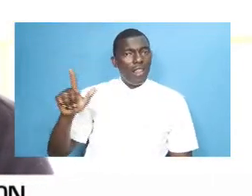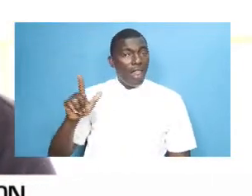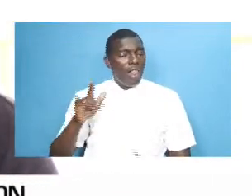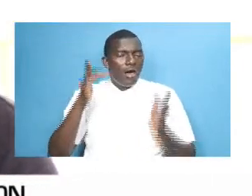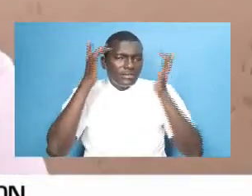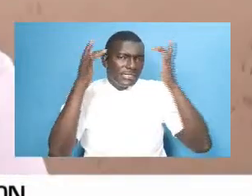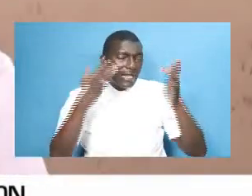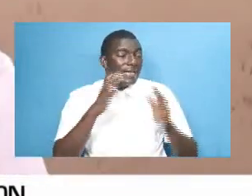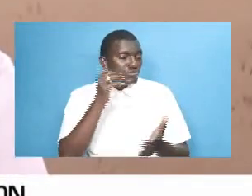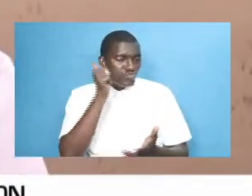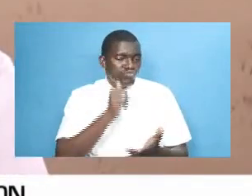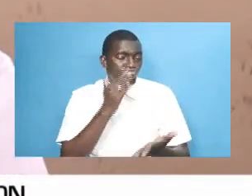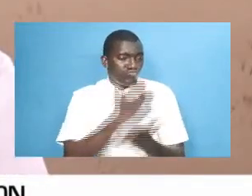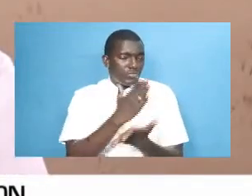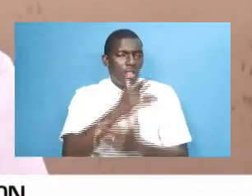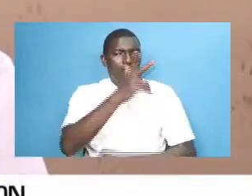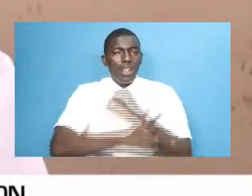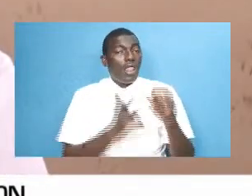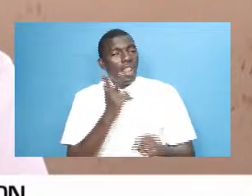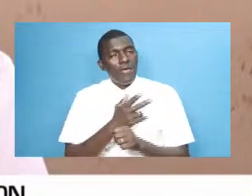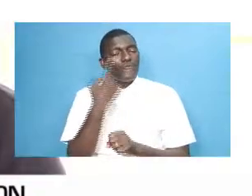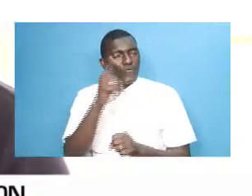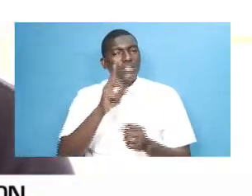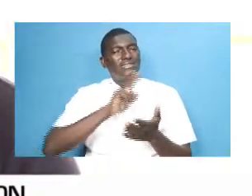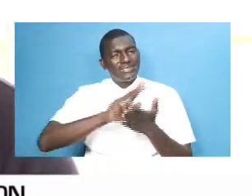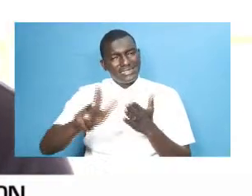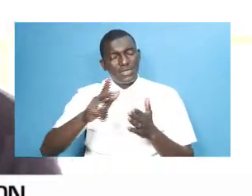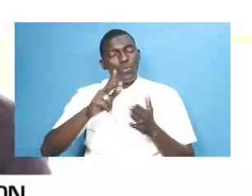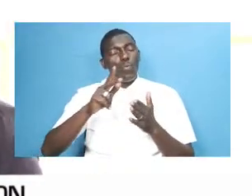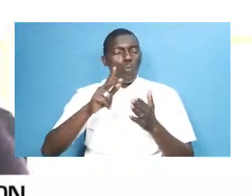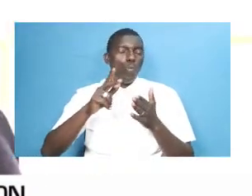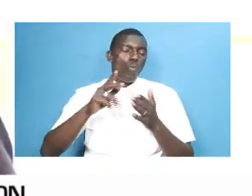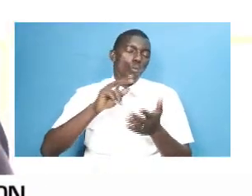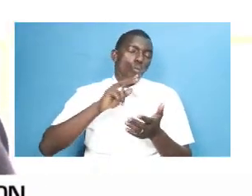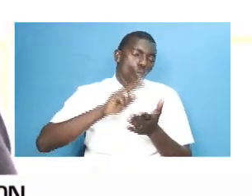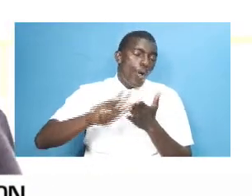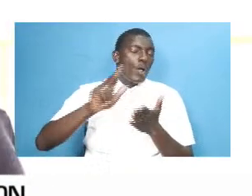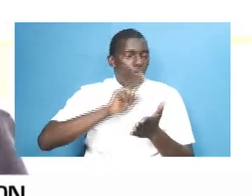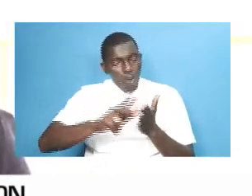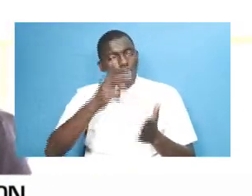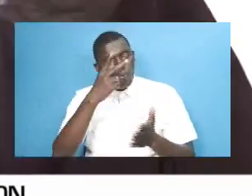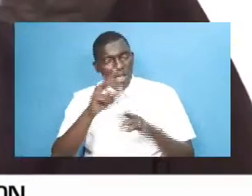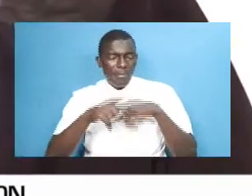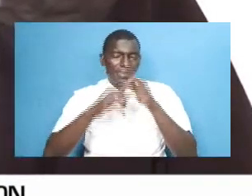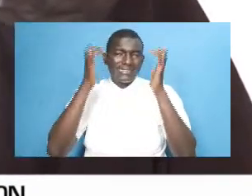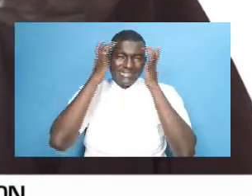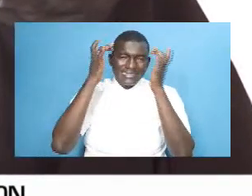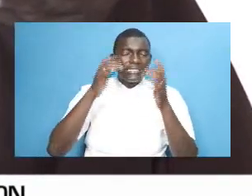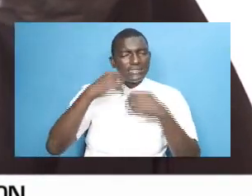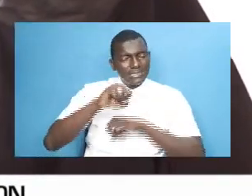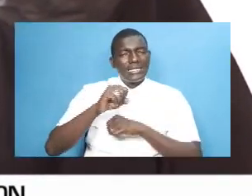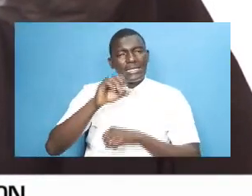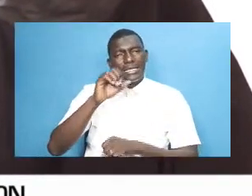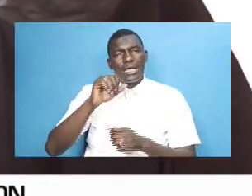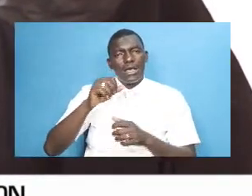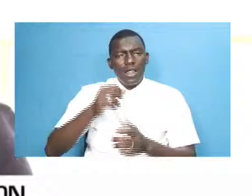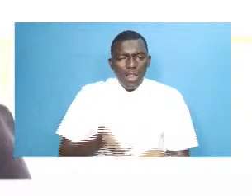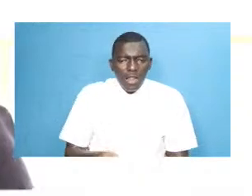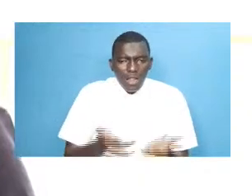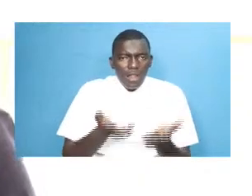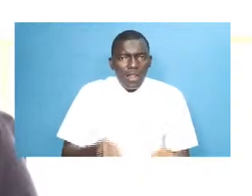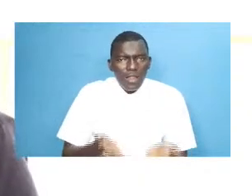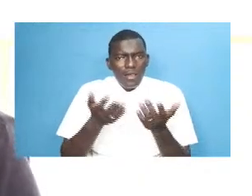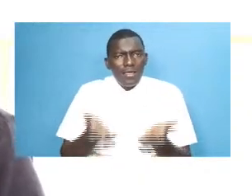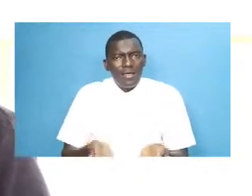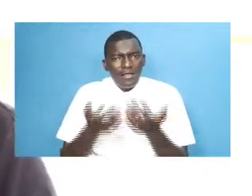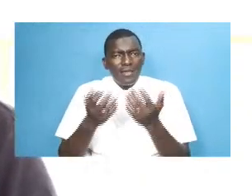world. The first 2 weeks were just about skills training. It was micro gardening and soap production. The last week